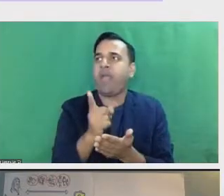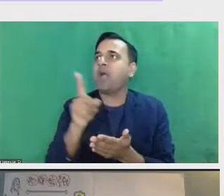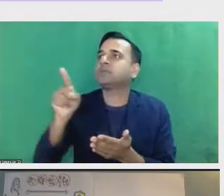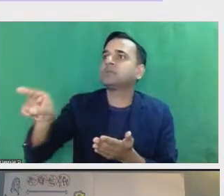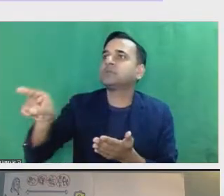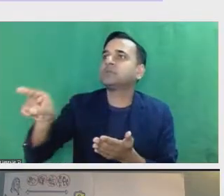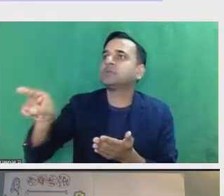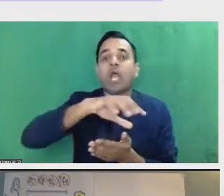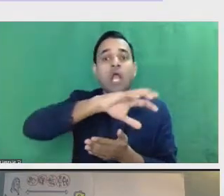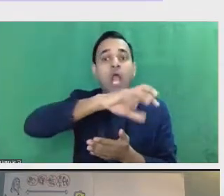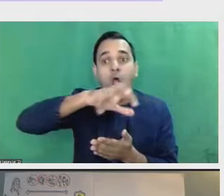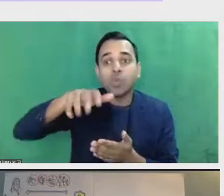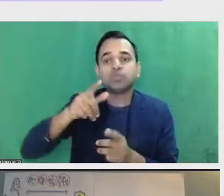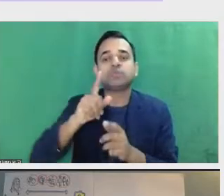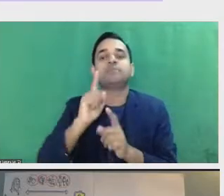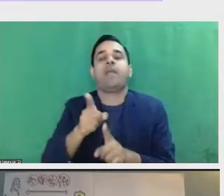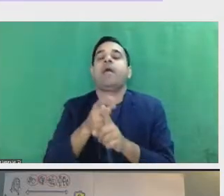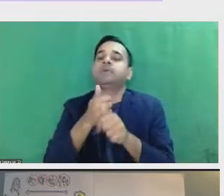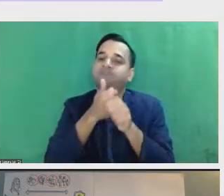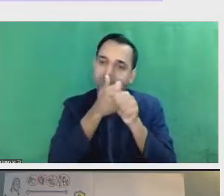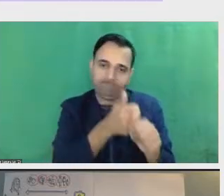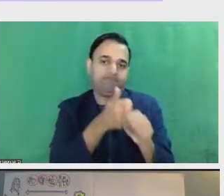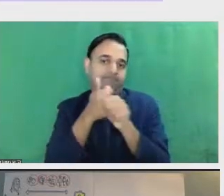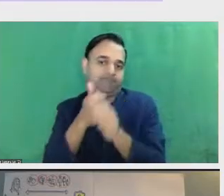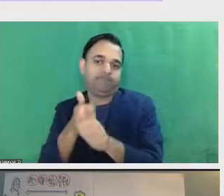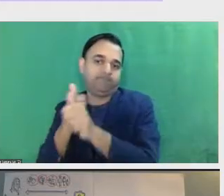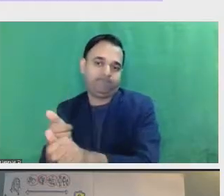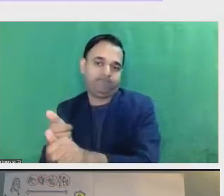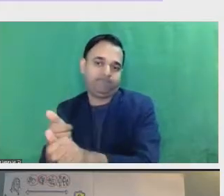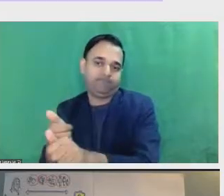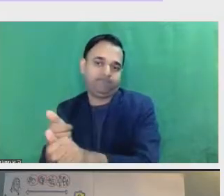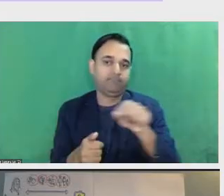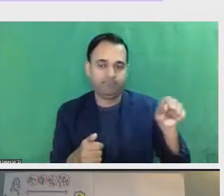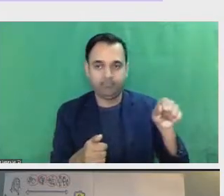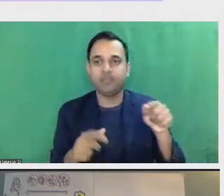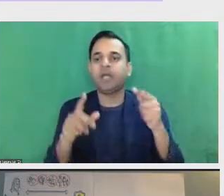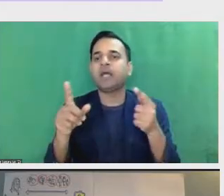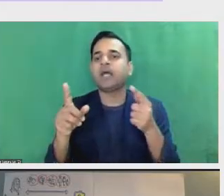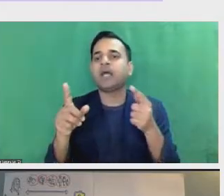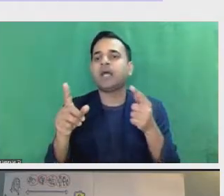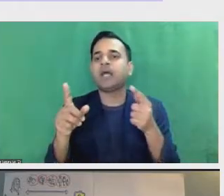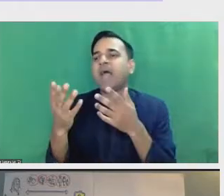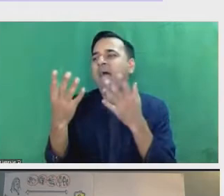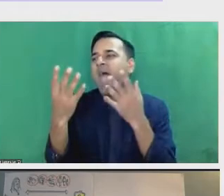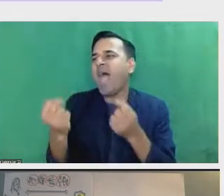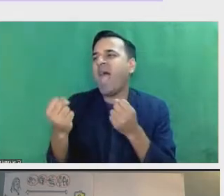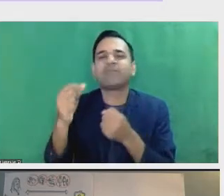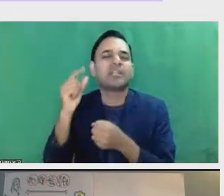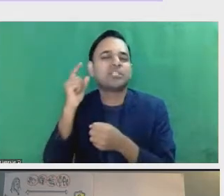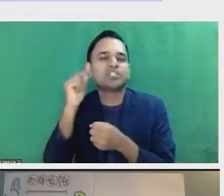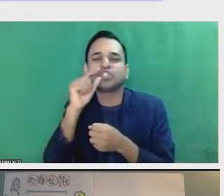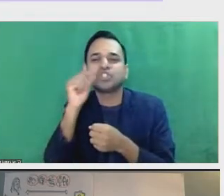a specific target to close this in terms of biodiversity, just as we have it